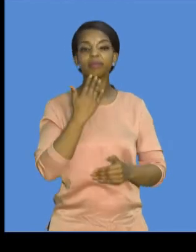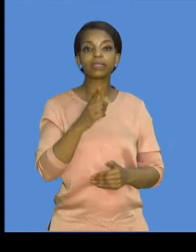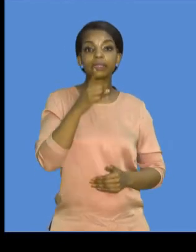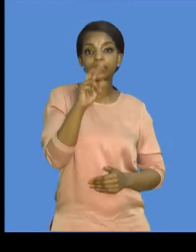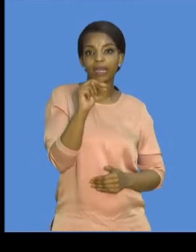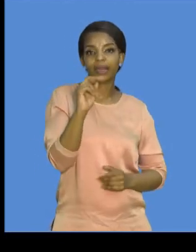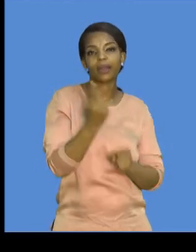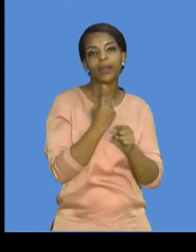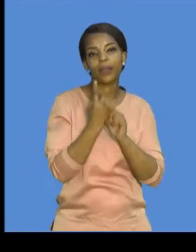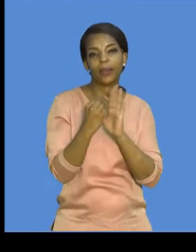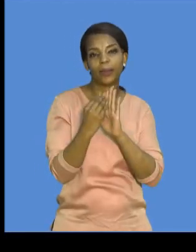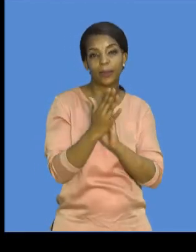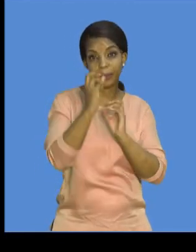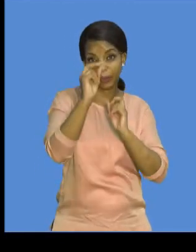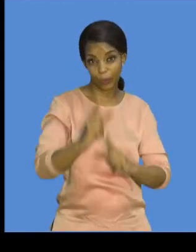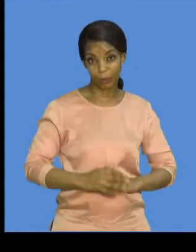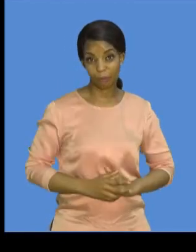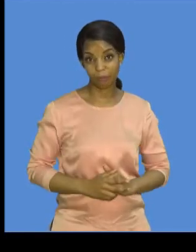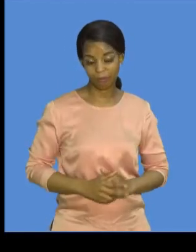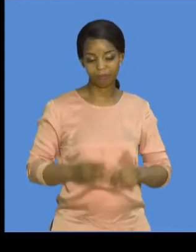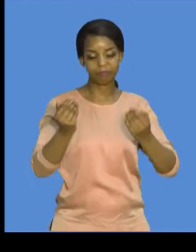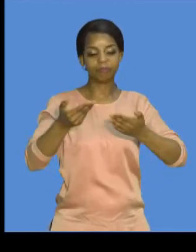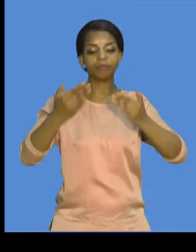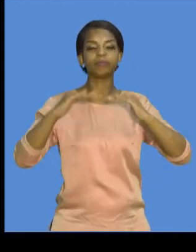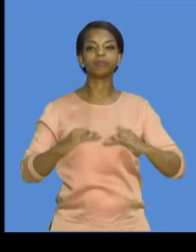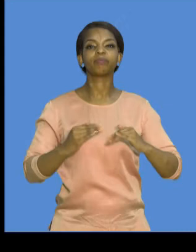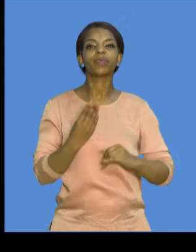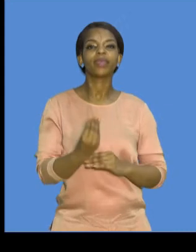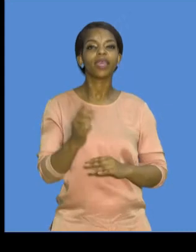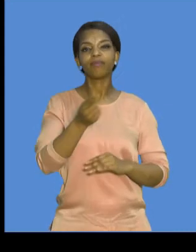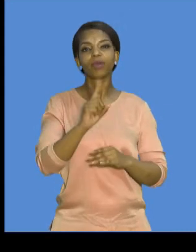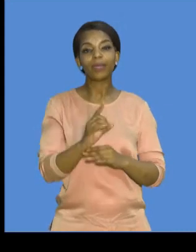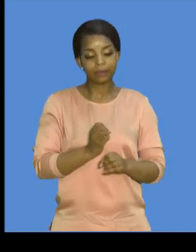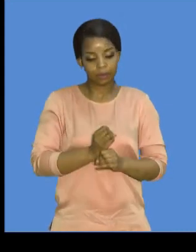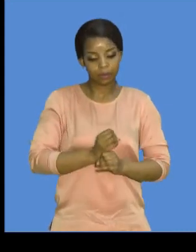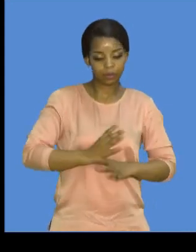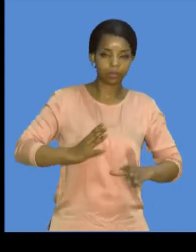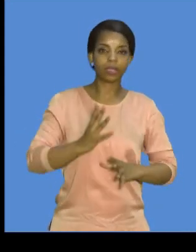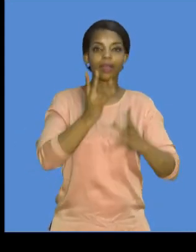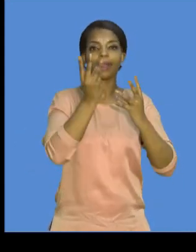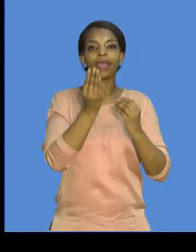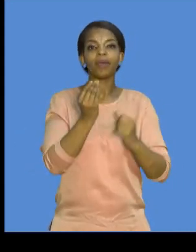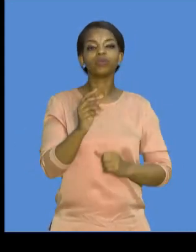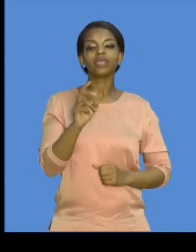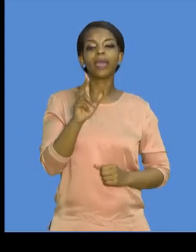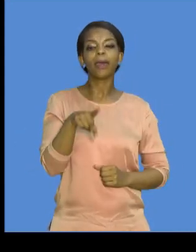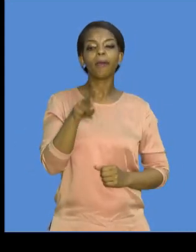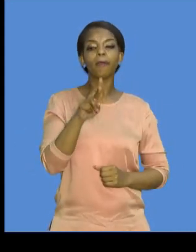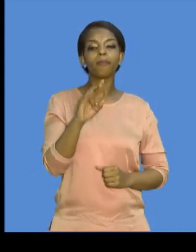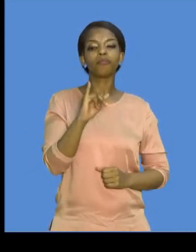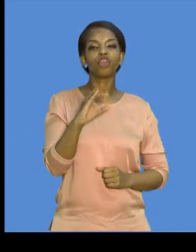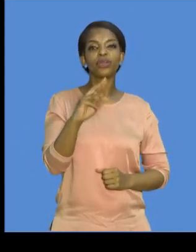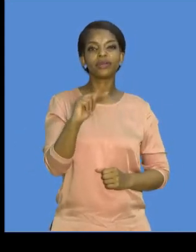please note that. We have the principal amount. The principal amount, we normally represent this using P.